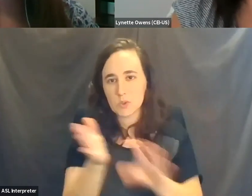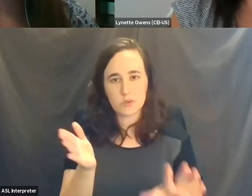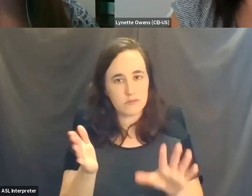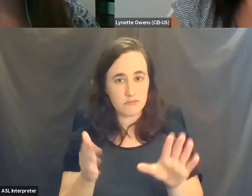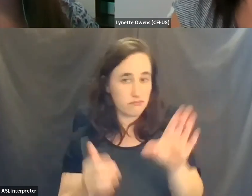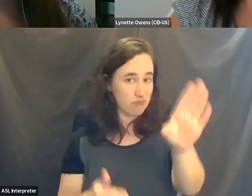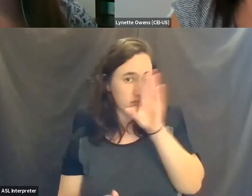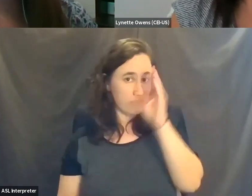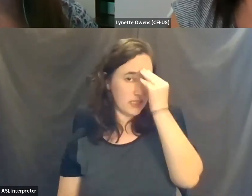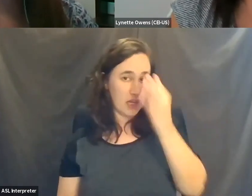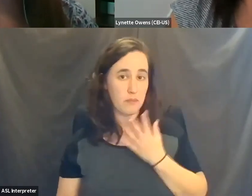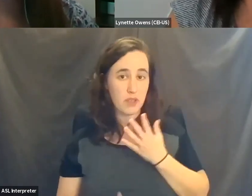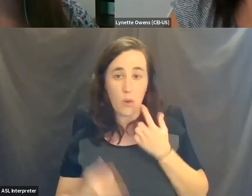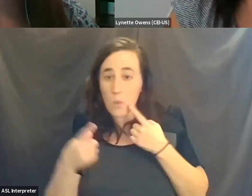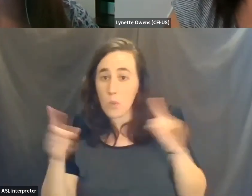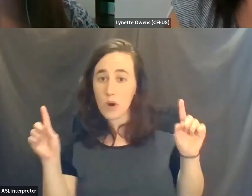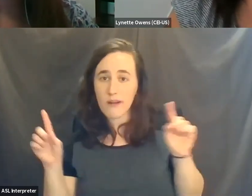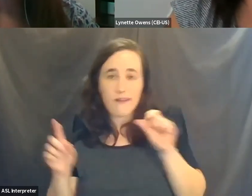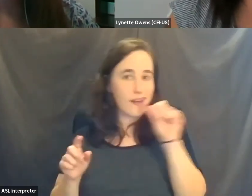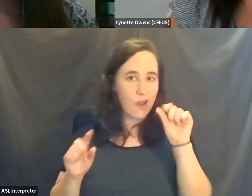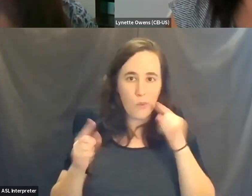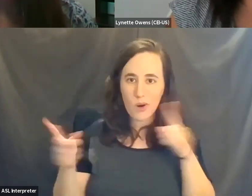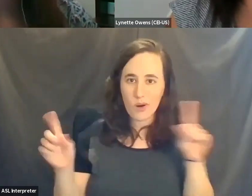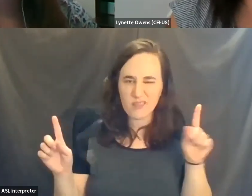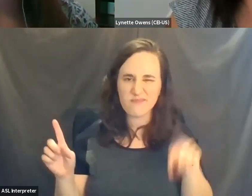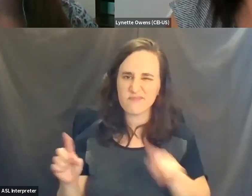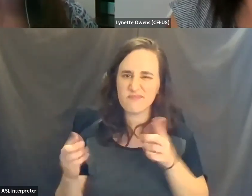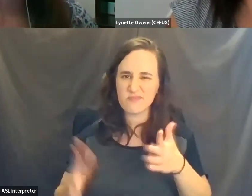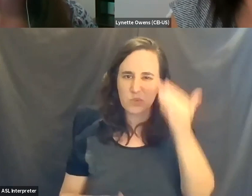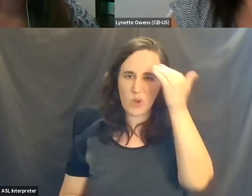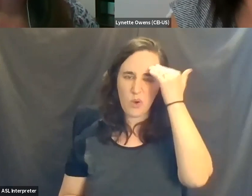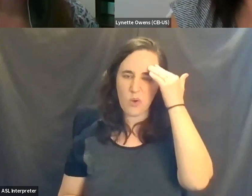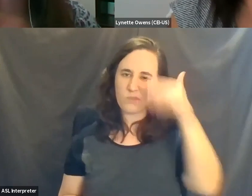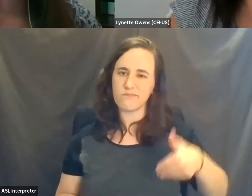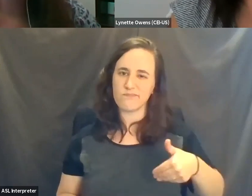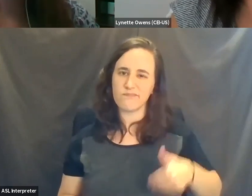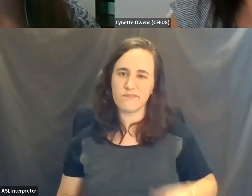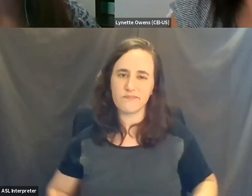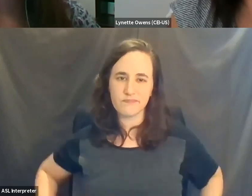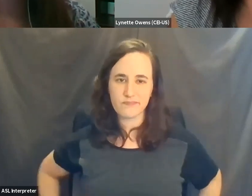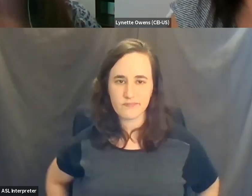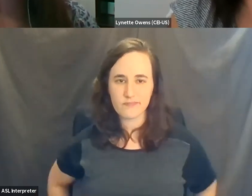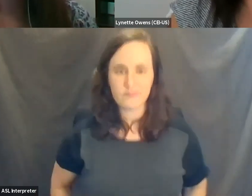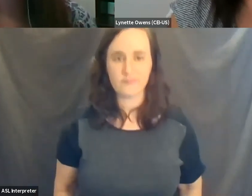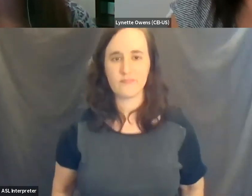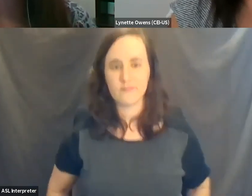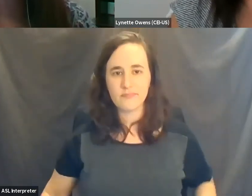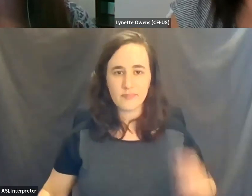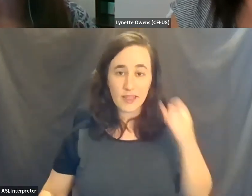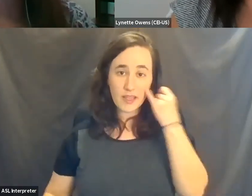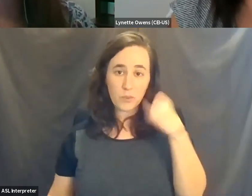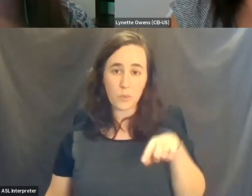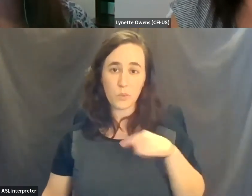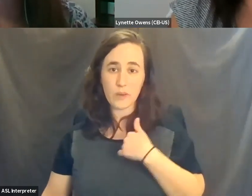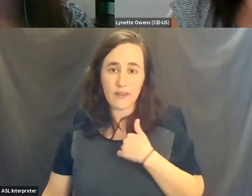So they know at a certain level. And so as much as we can get them to be setting